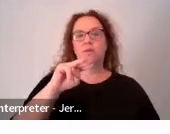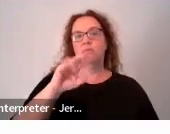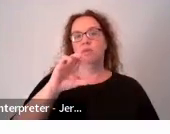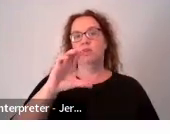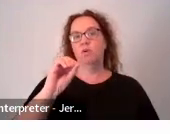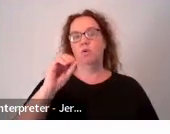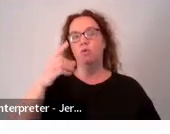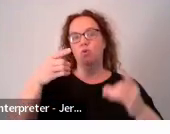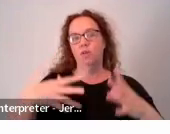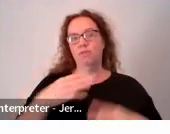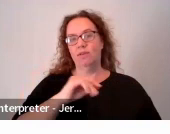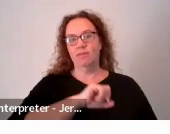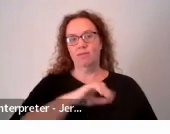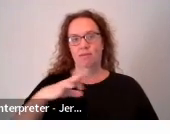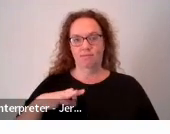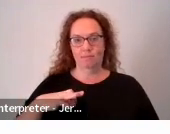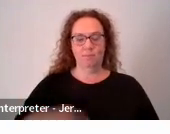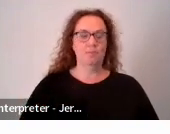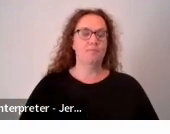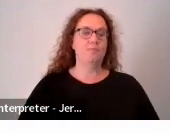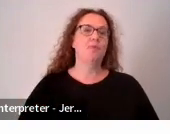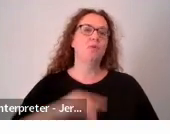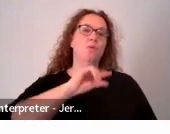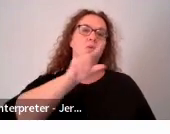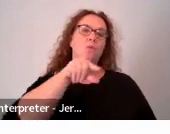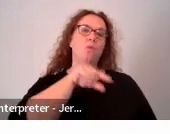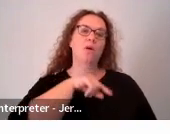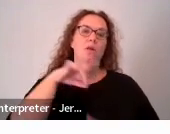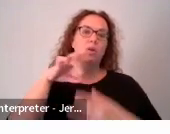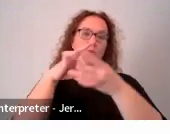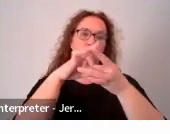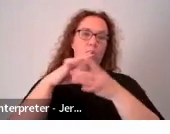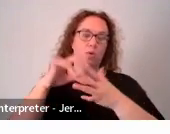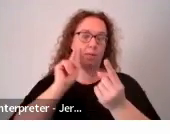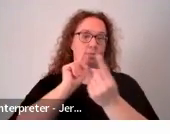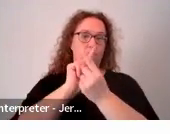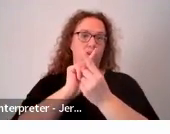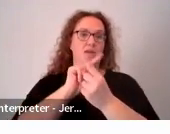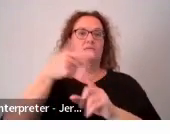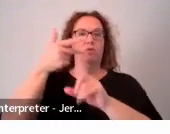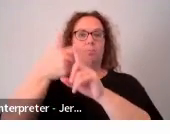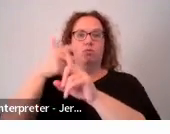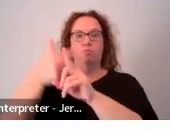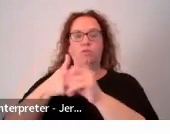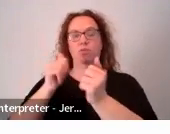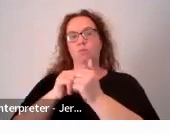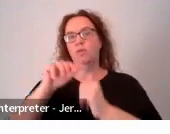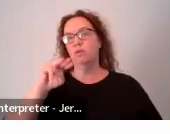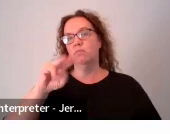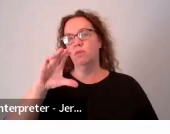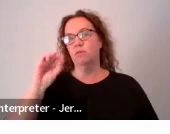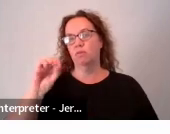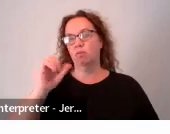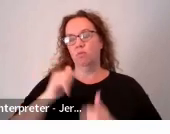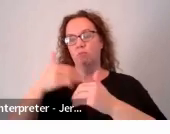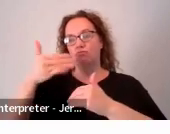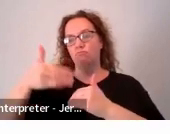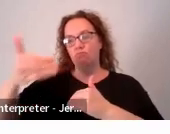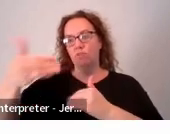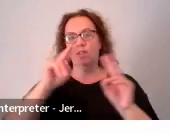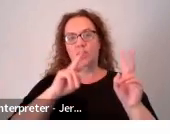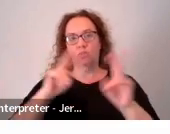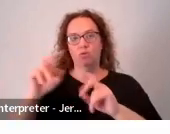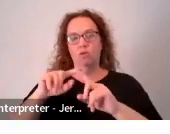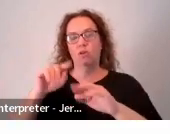staff. The Quality Coordinator also meets quarterly with MCOs to address ongoing issues and areas for system